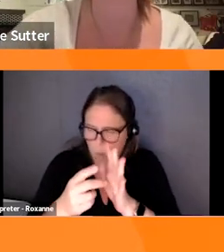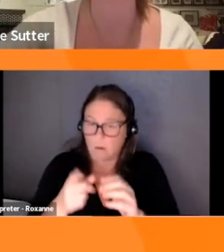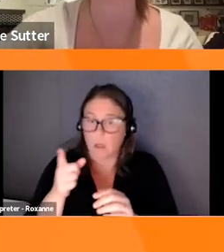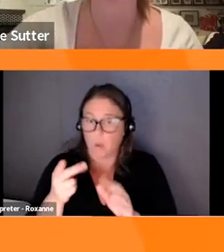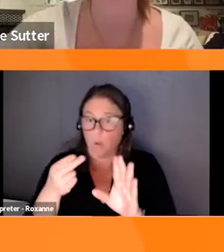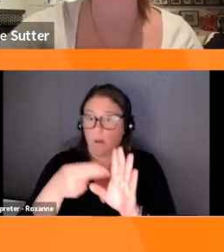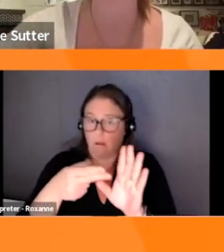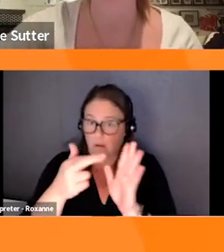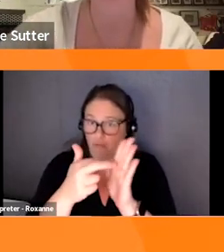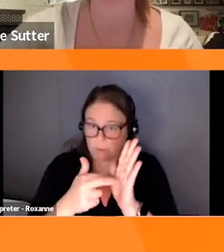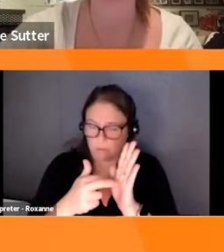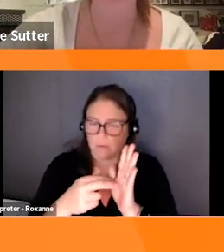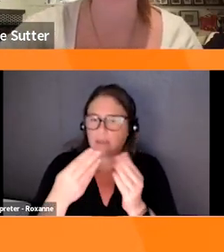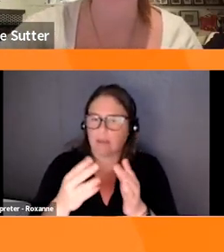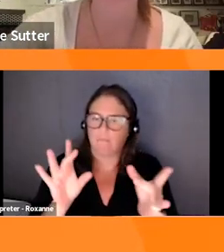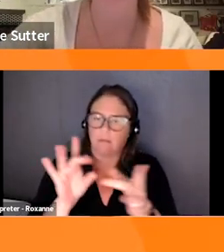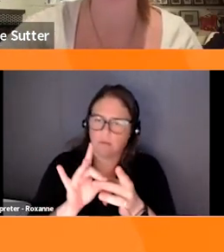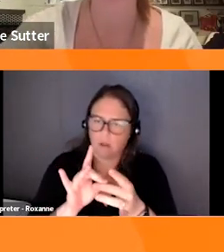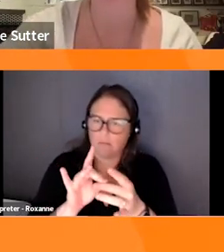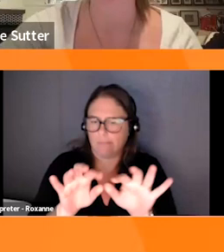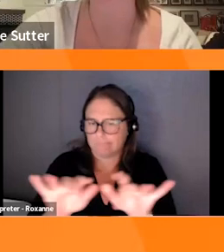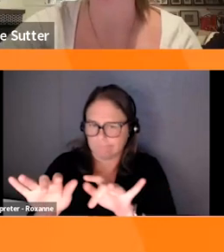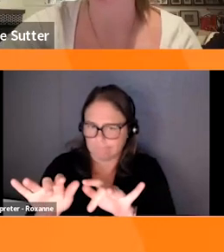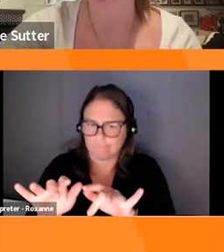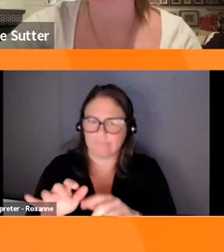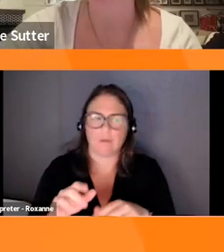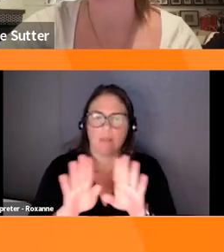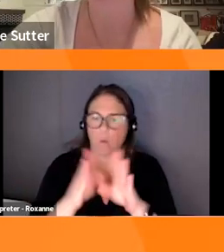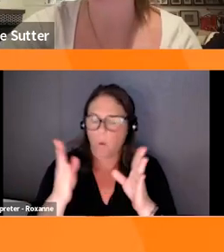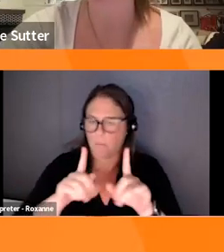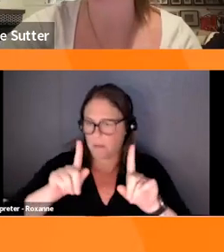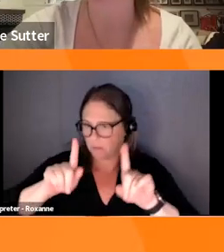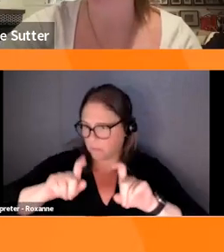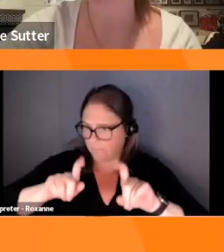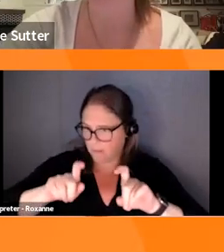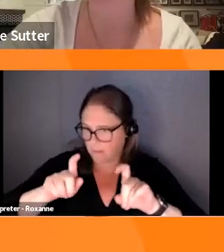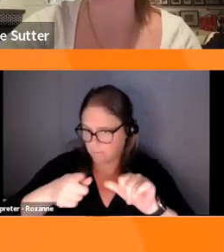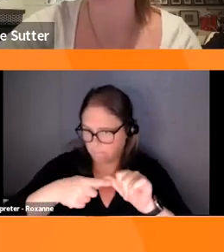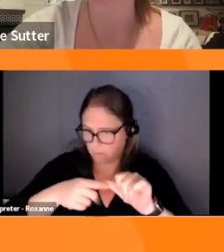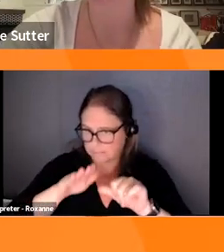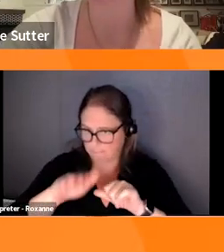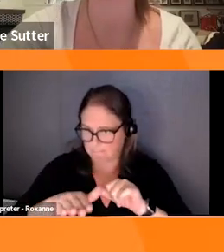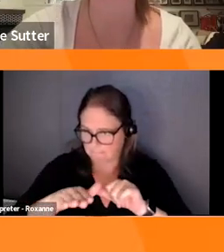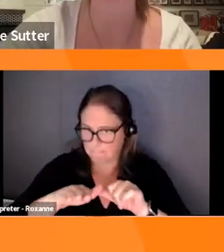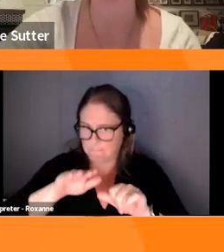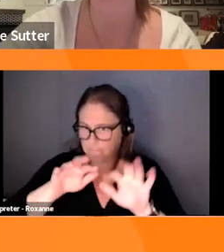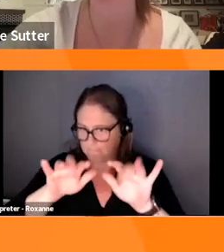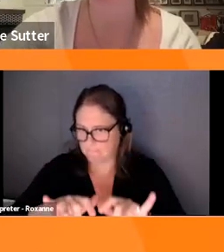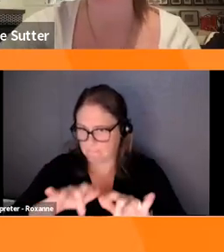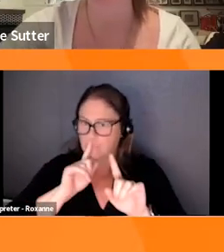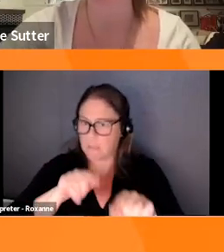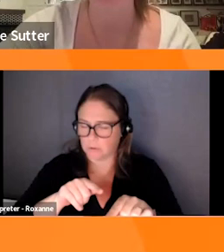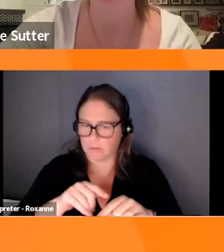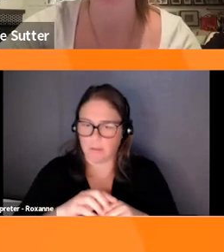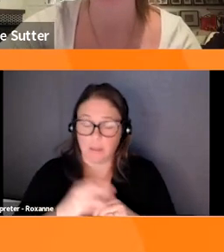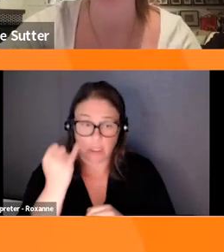then you'll be able to access the survey through heading over to your forms here. And if you do sign up, we'll